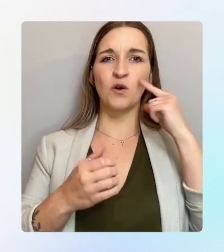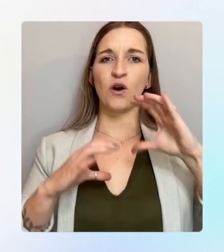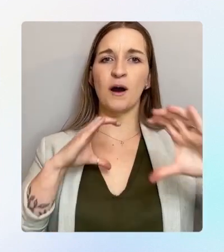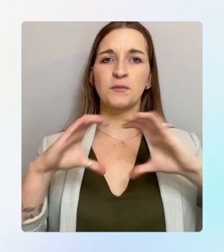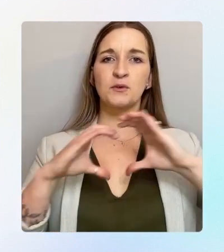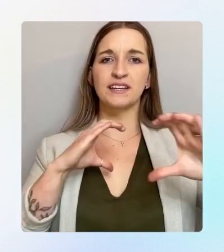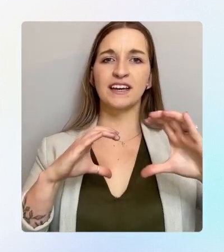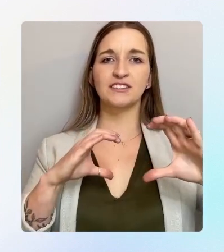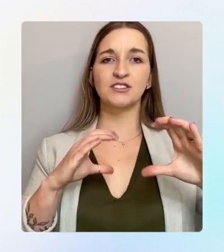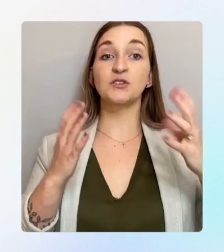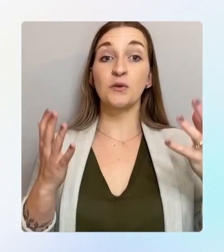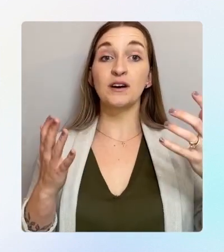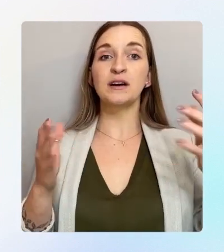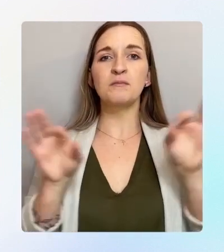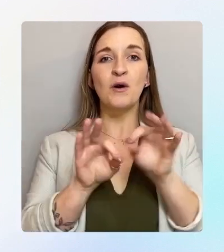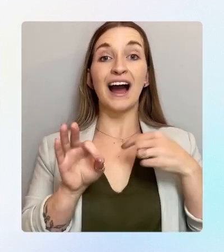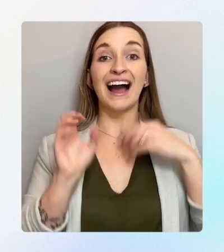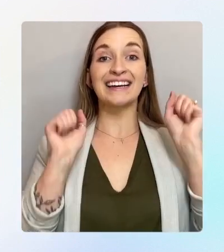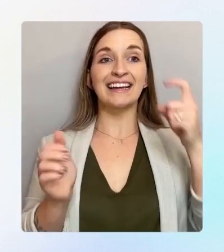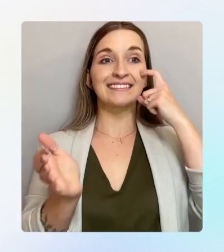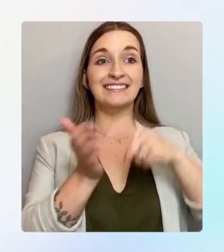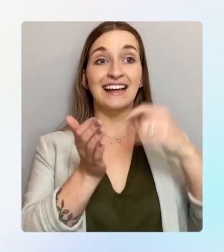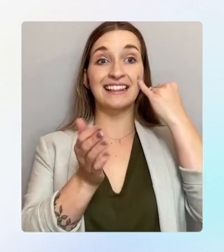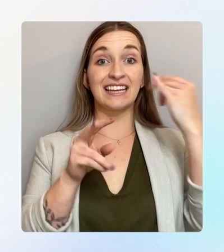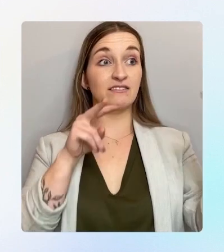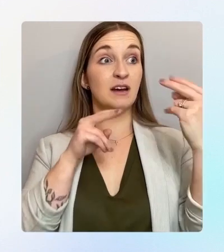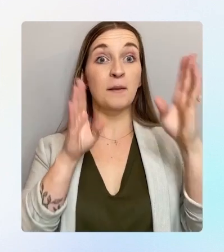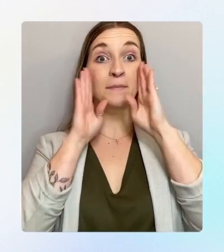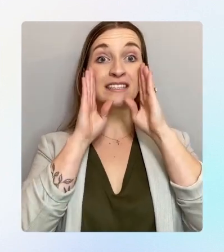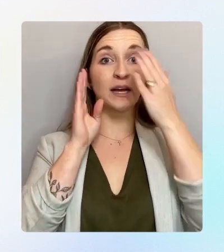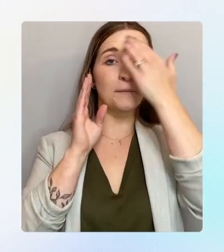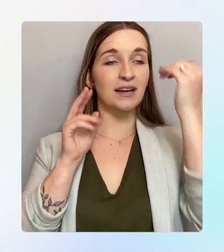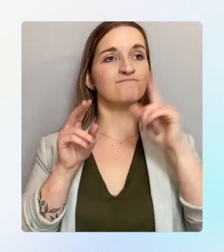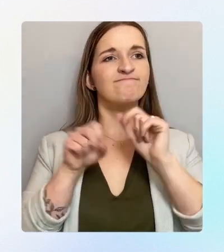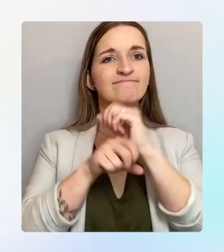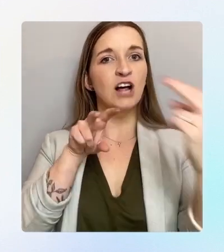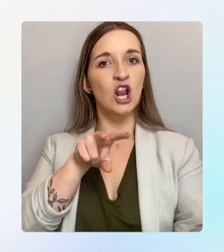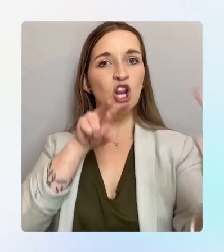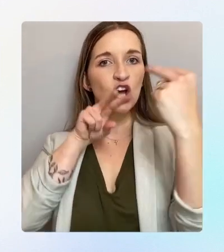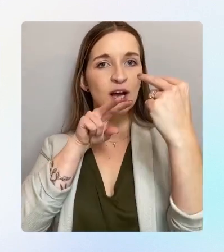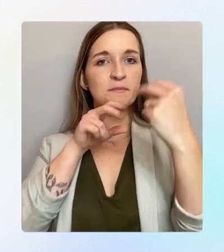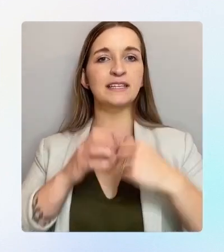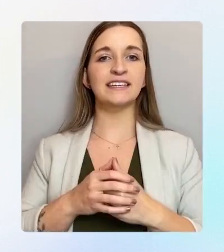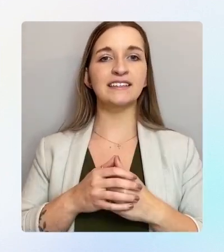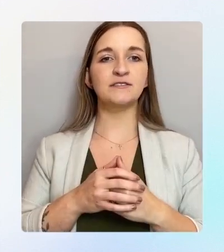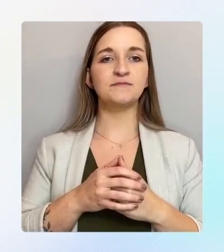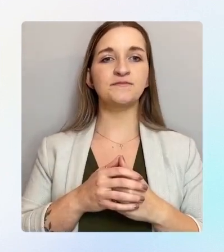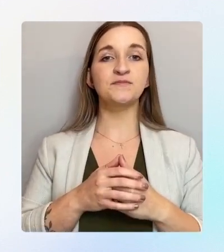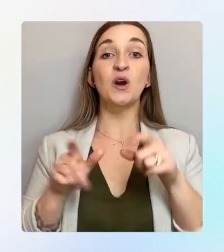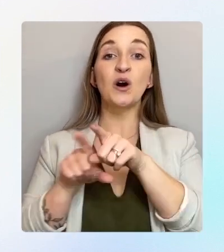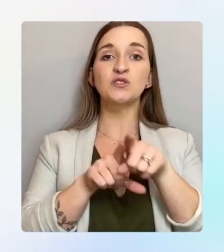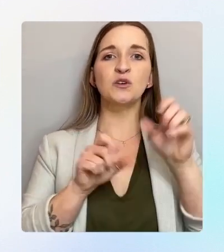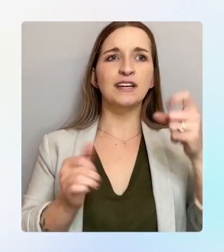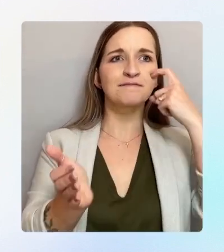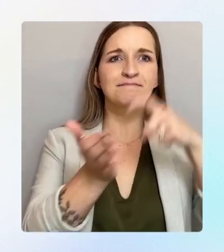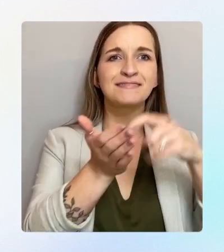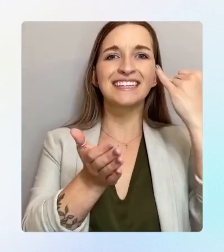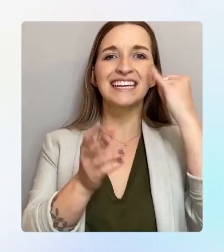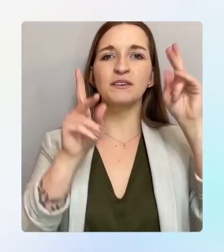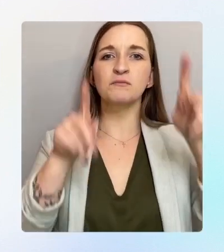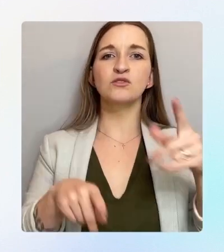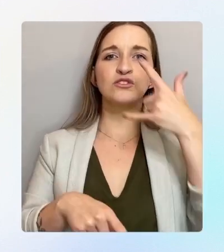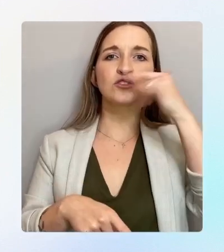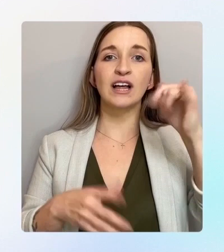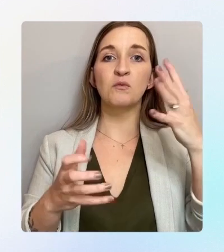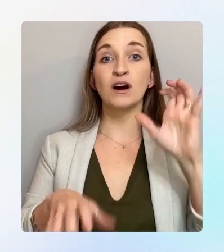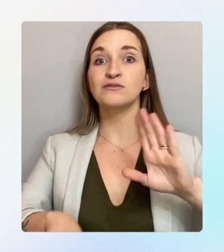and eye tracking, I can tell when my audience is listening to me because they're making eye contact and looking focused. I can also tell when someone looks